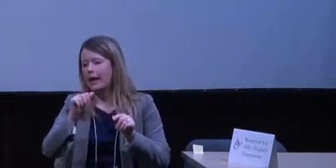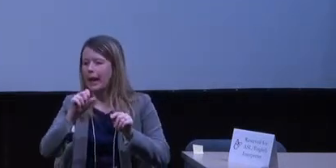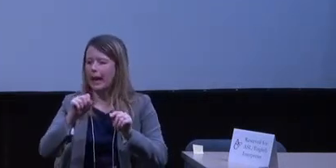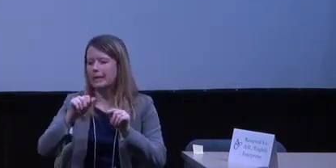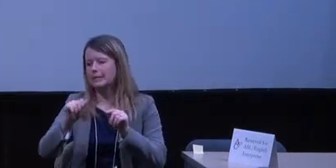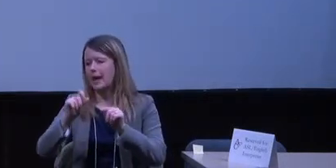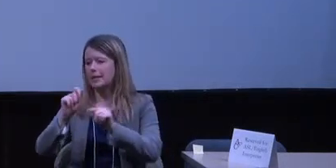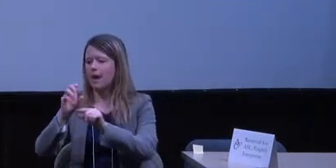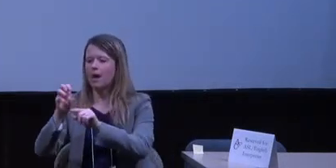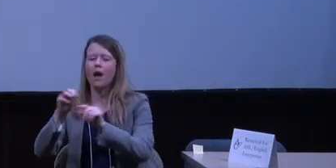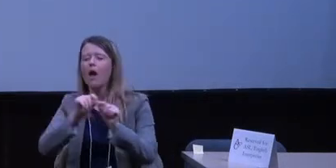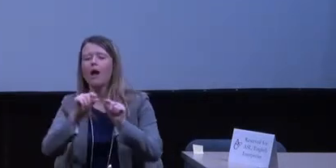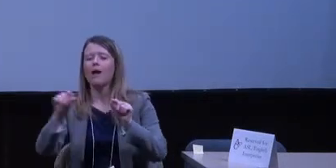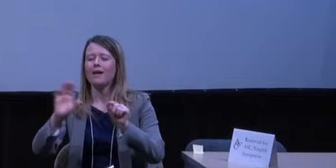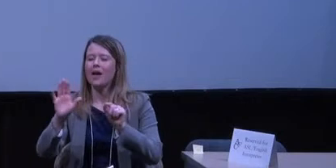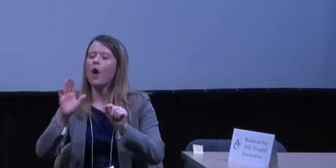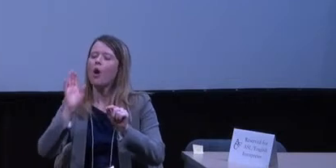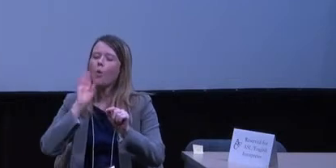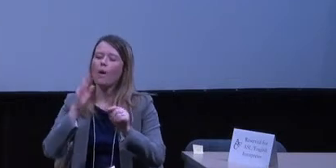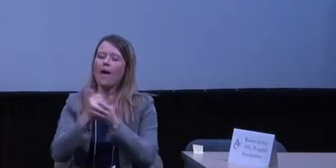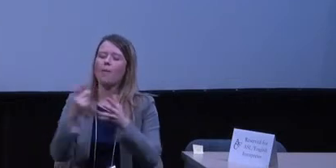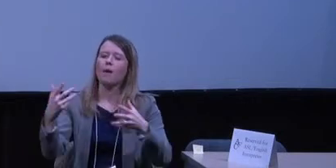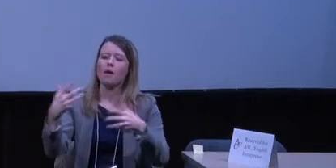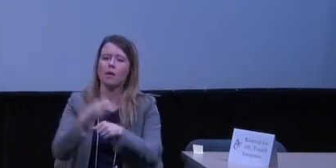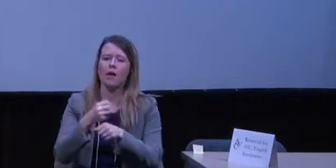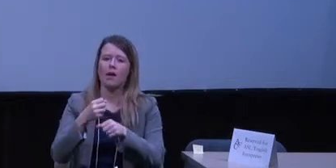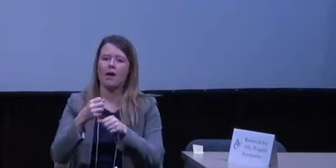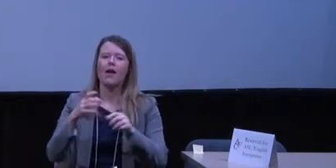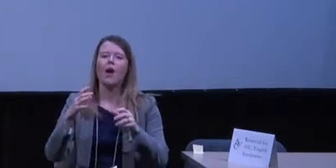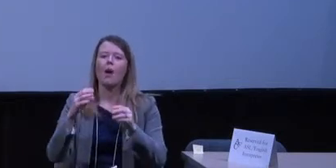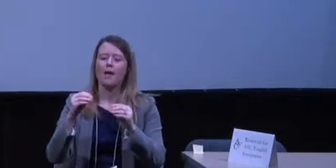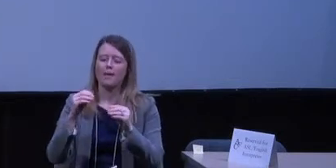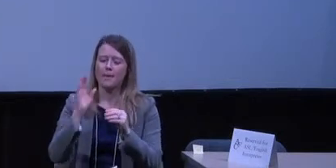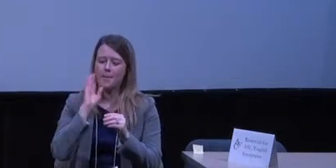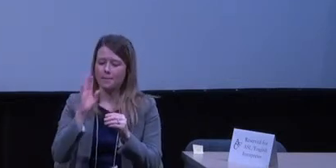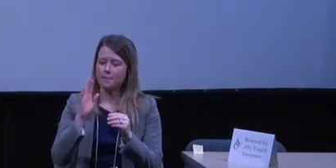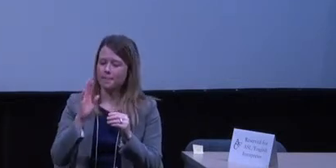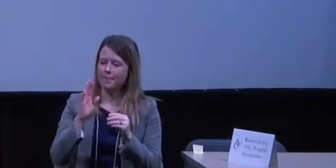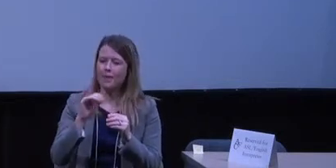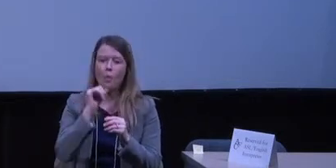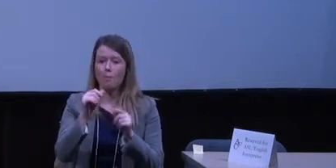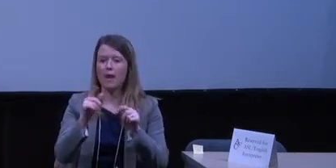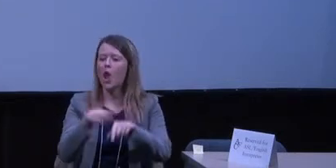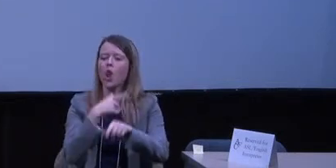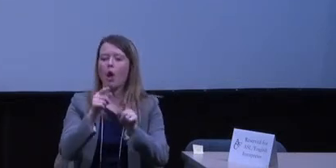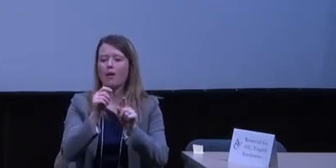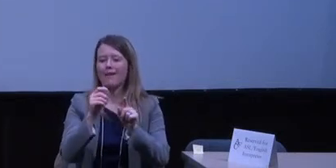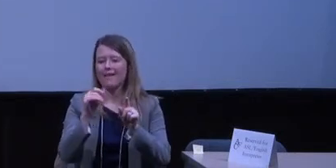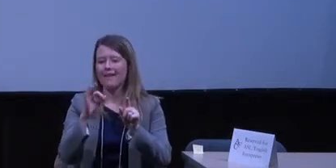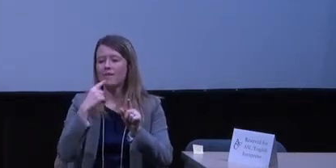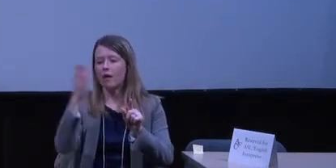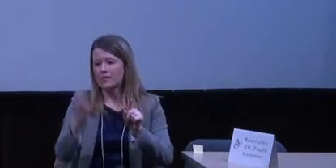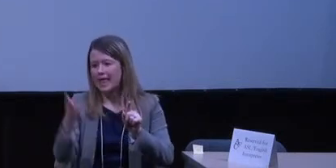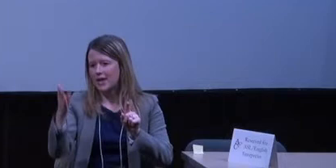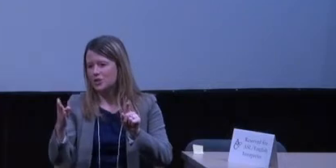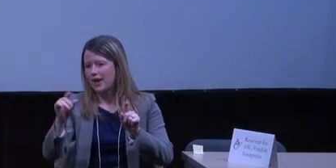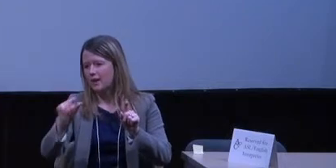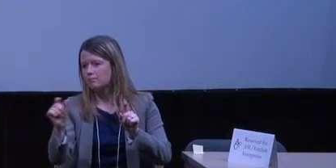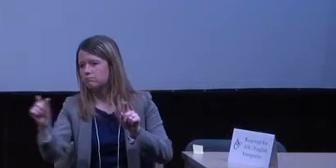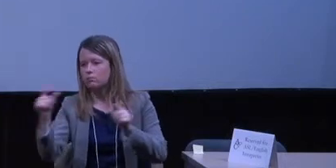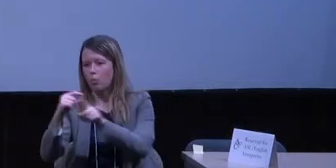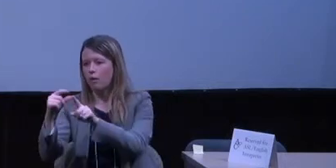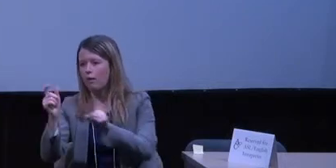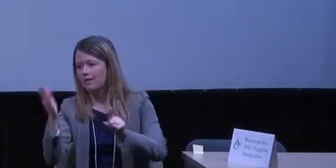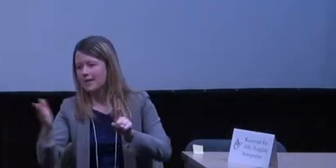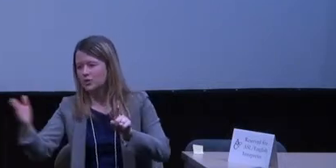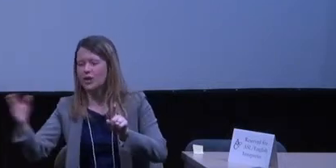www.nasa.astrophysics.com. So this helps to shorten things as well, so it's not a huge hyperlink on your page that's taking up 3 lines of space